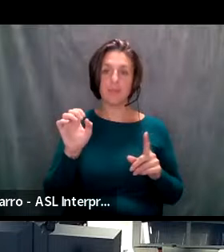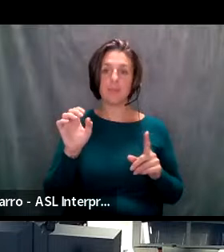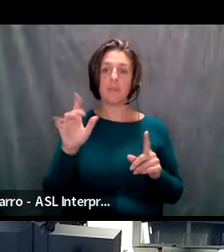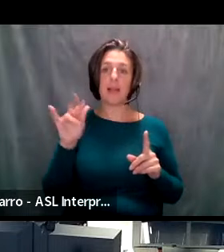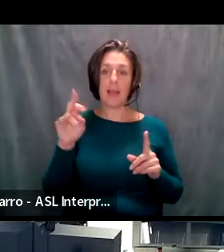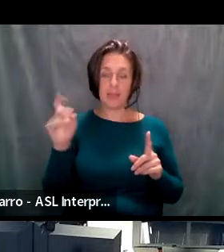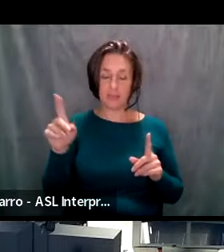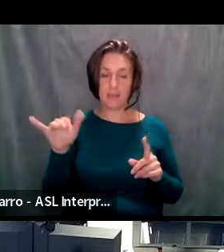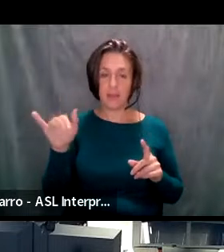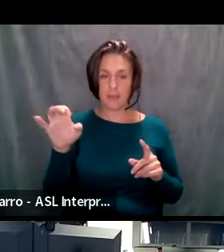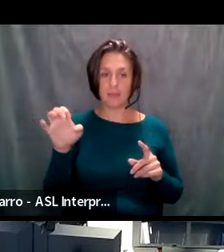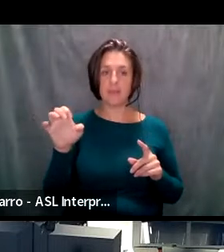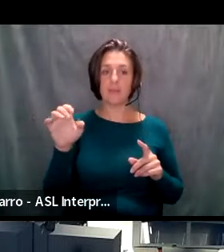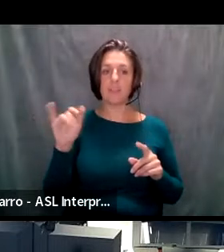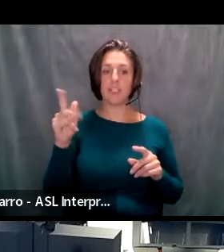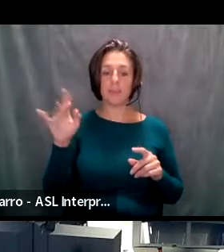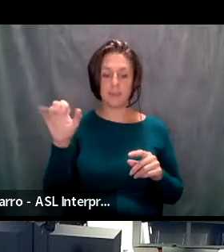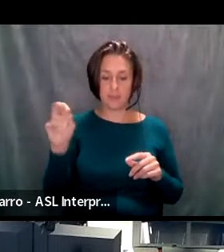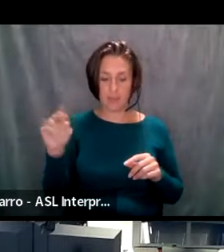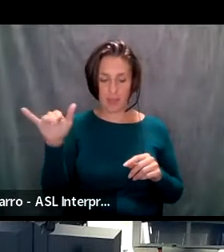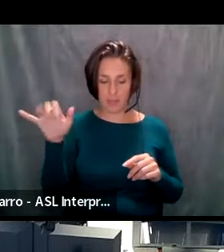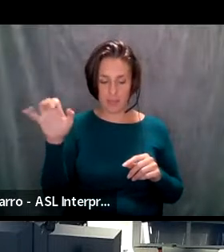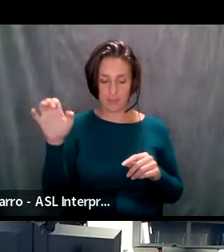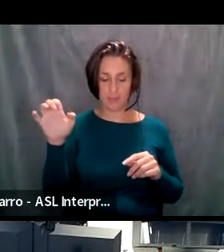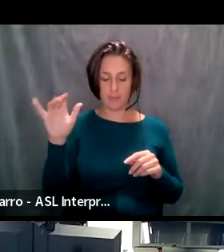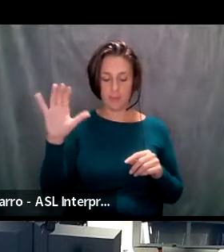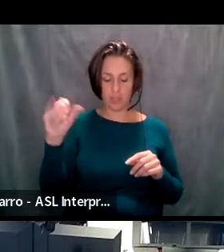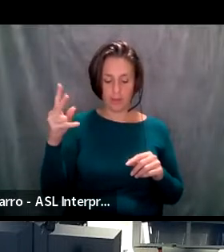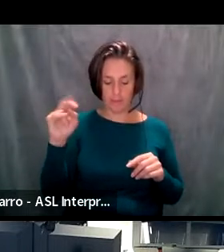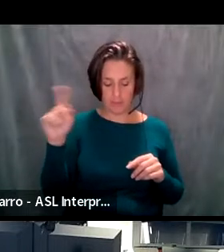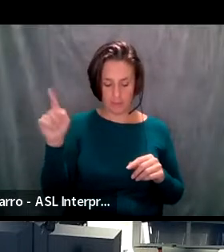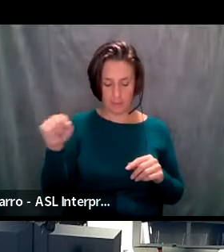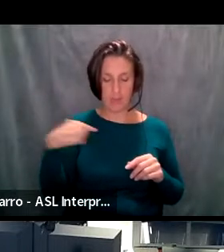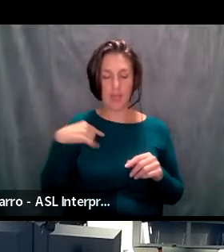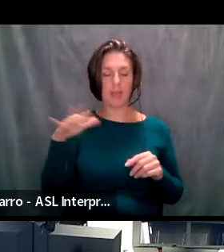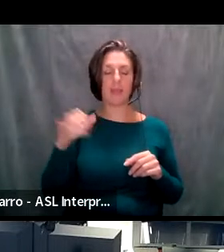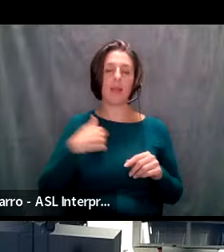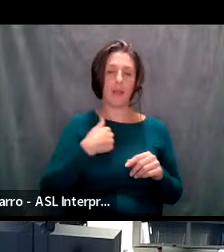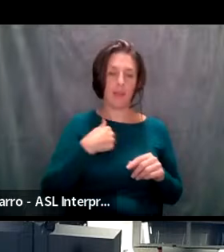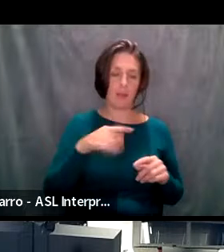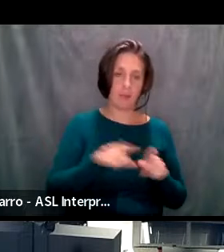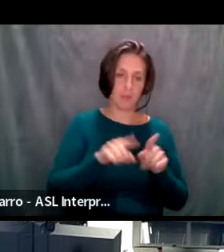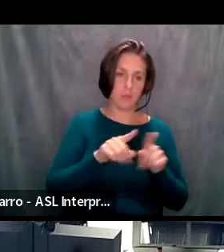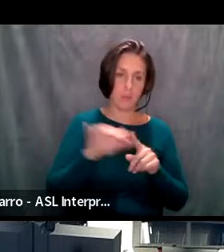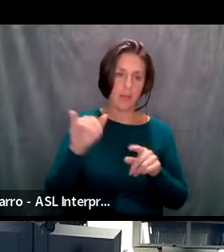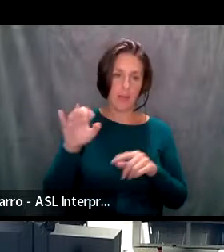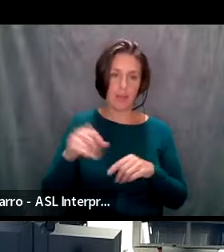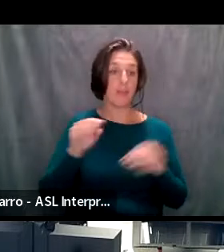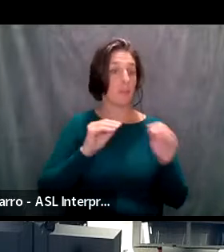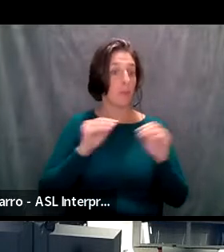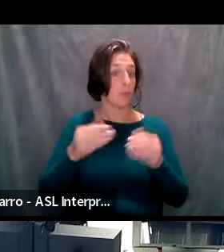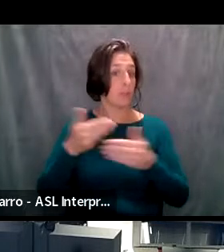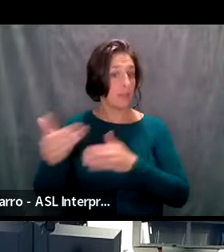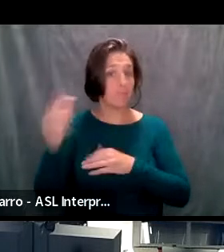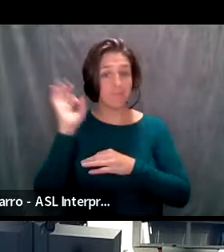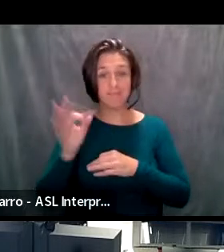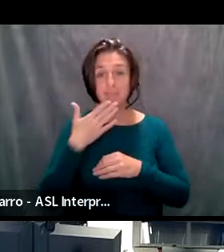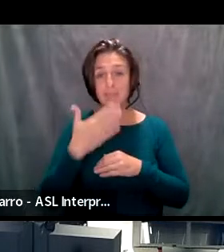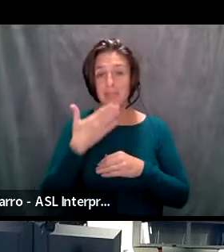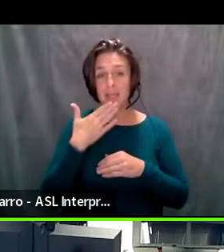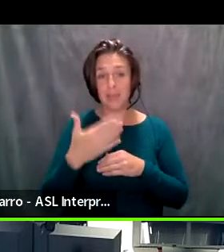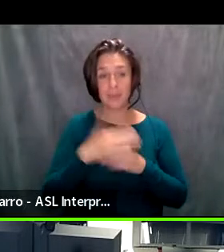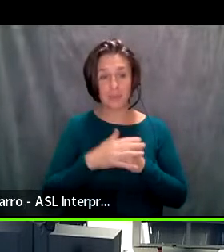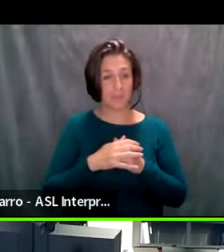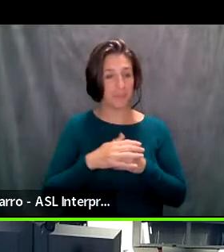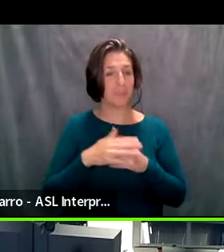Land, Aye. Trustee Jacobson, Aye. Trustee Chavez, Aye. and I vote aye. Motion carries. Thank you. I know I went